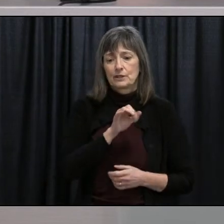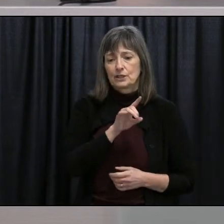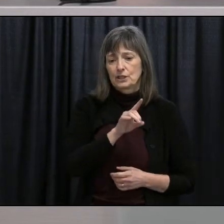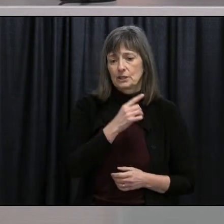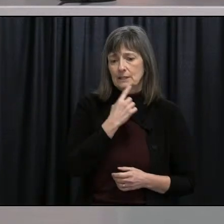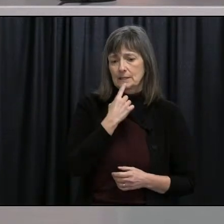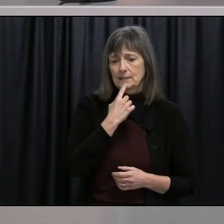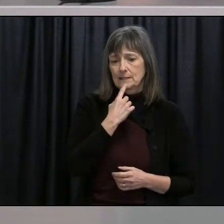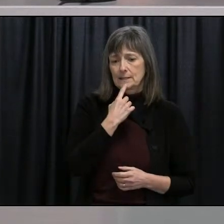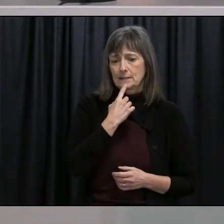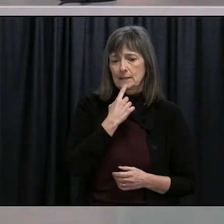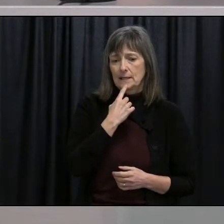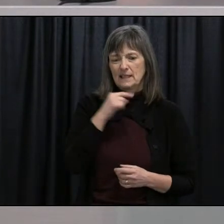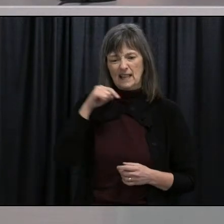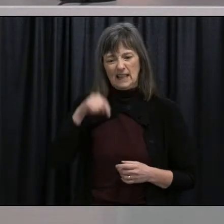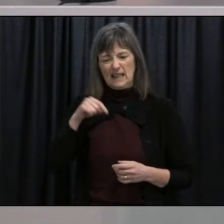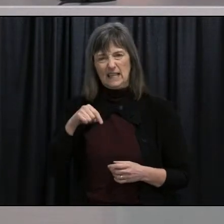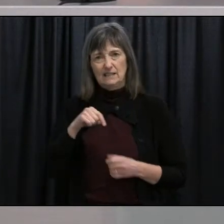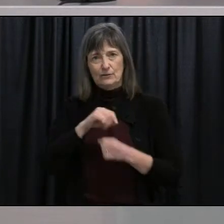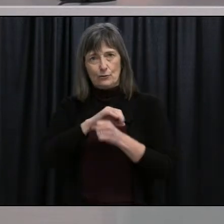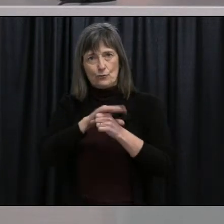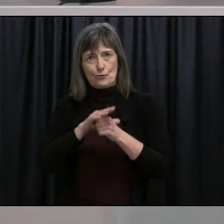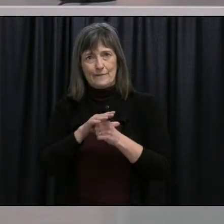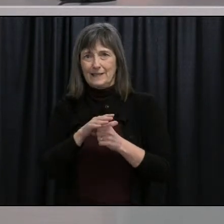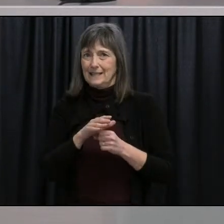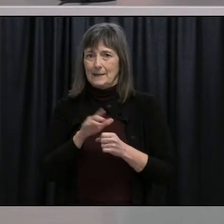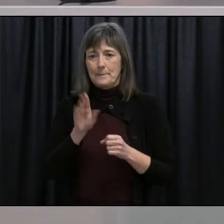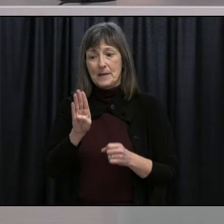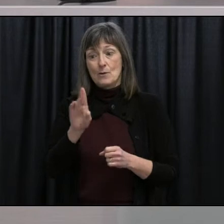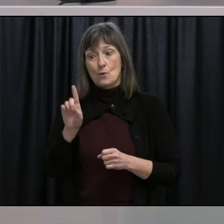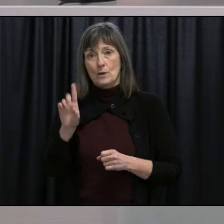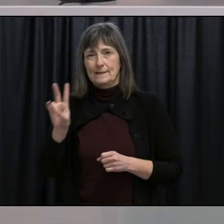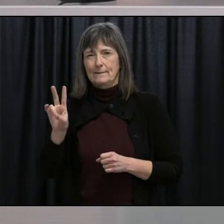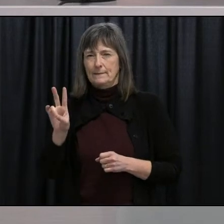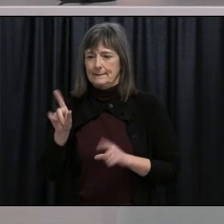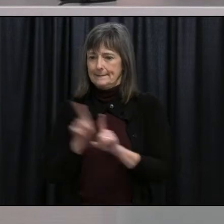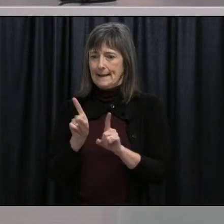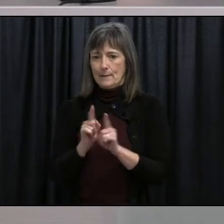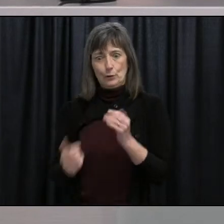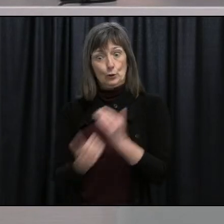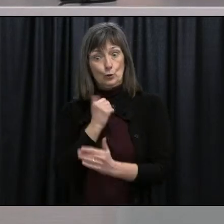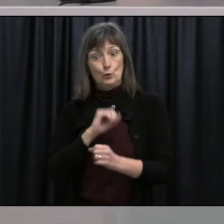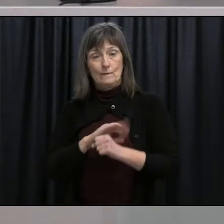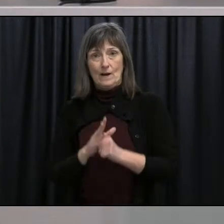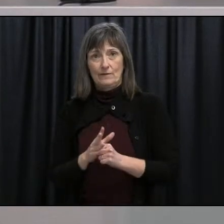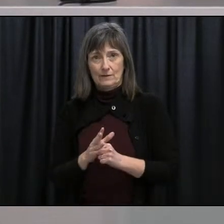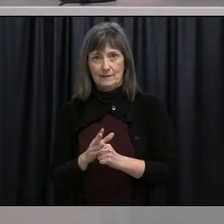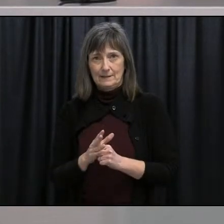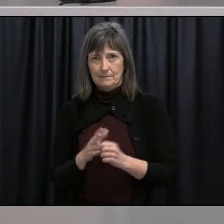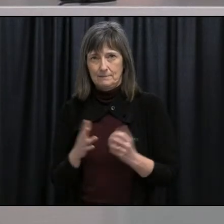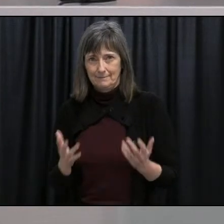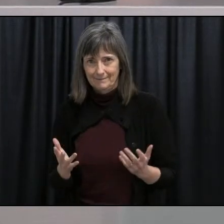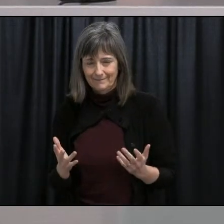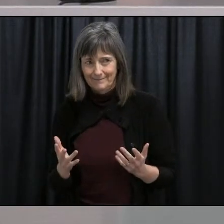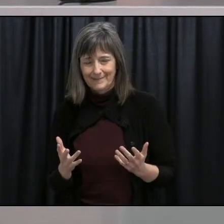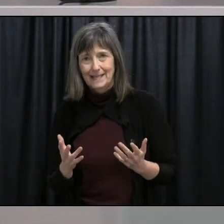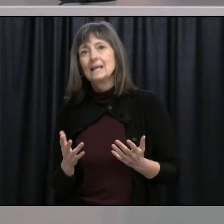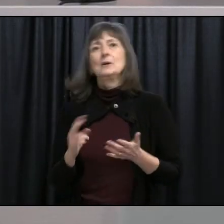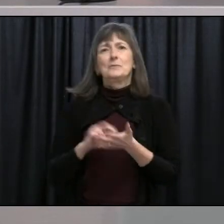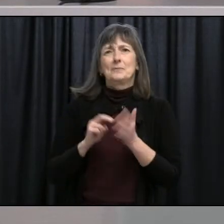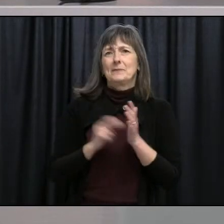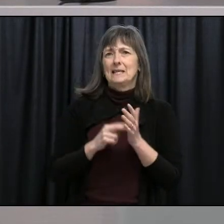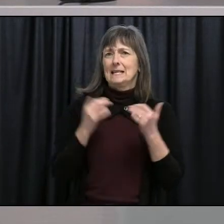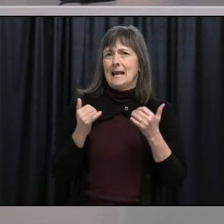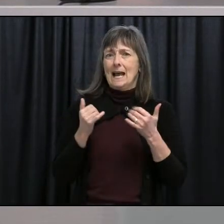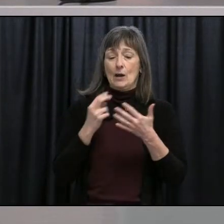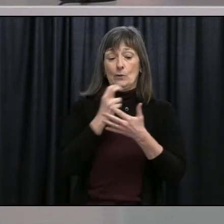this essentially like it's a new virus. What's that going to mean as we work our way out of the alert levels? How will the new normal